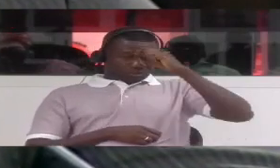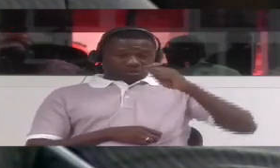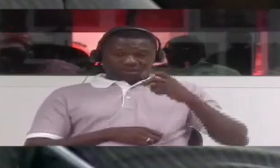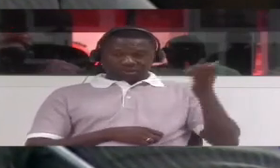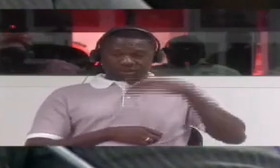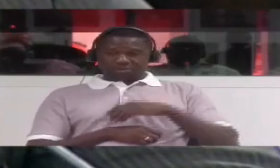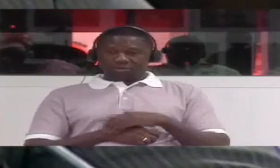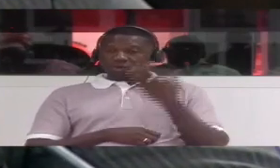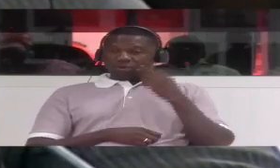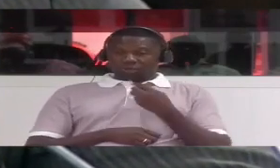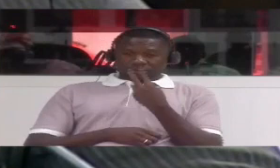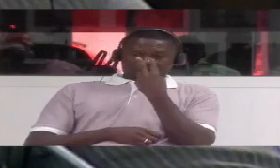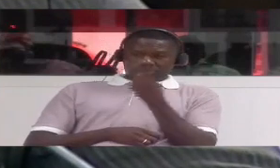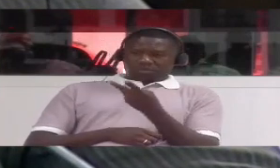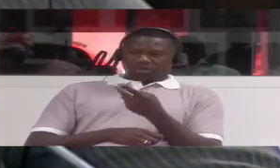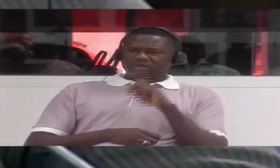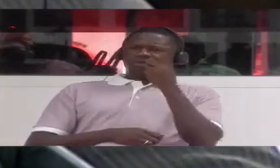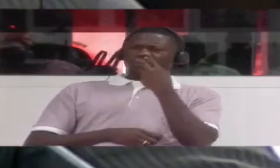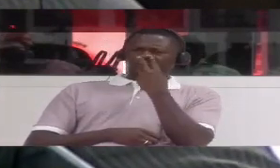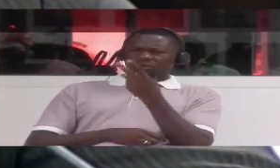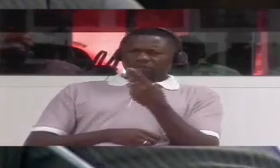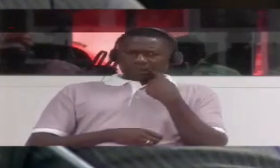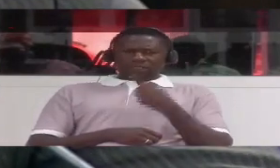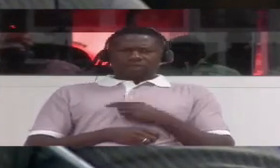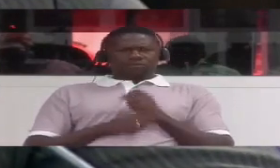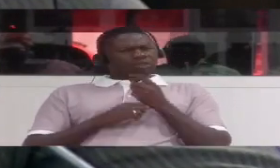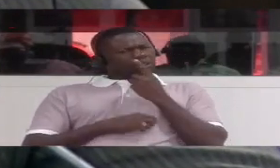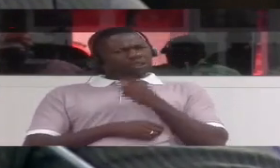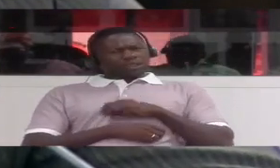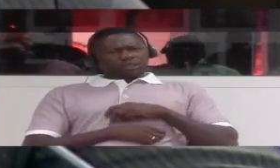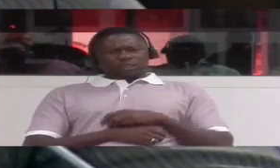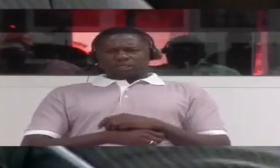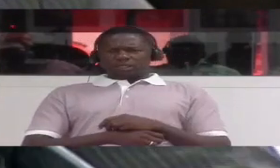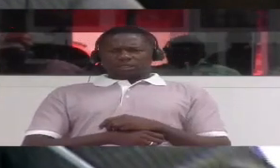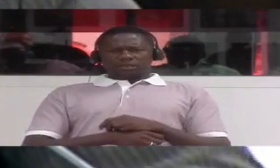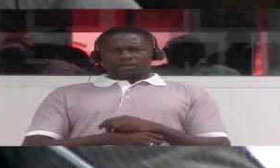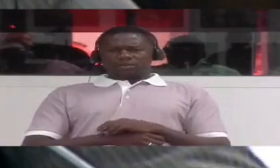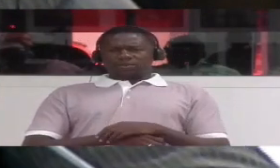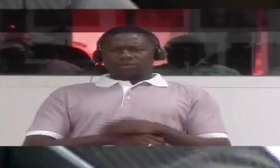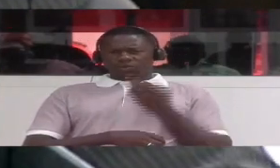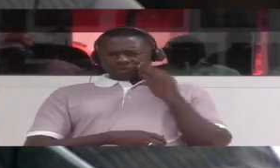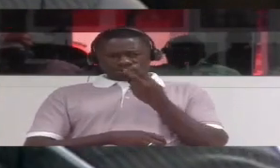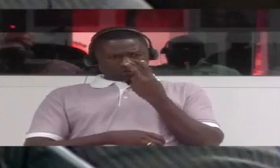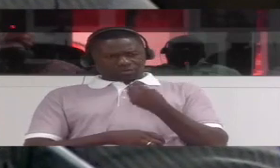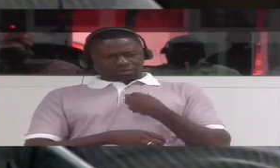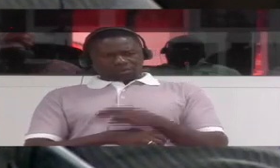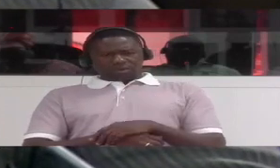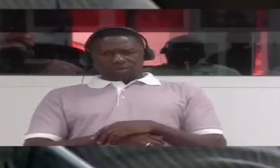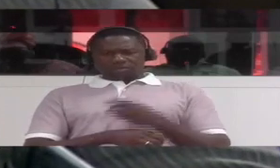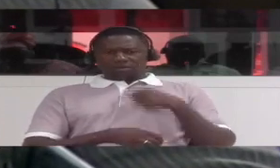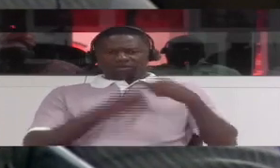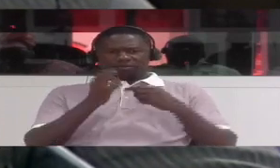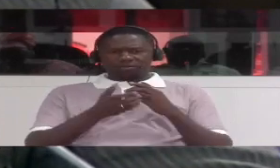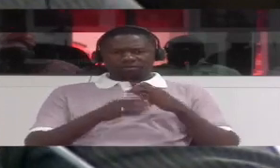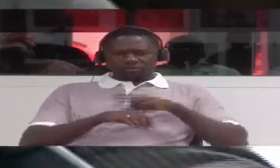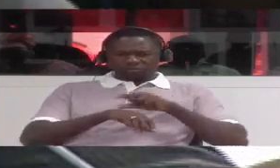When they saw me, the first one who saw me actually appeared to be shocked when he looked at me. And I saw a couple of minutes later, they